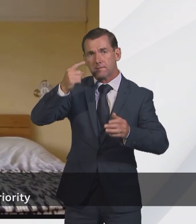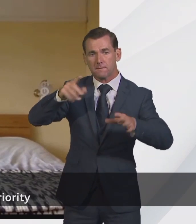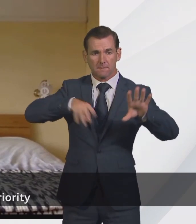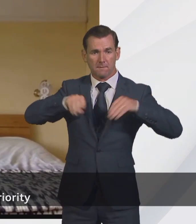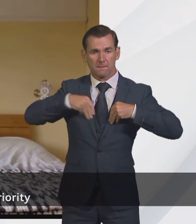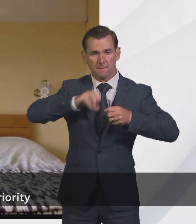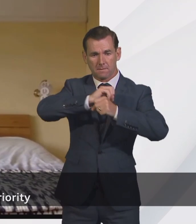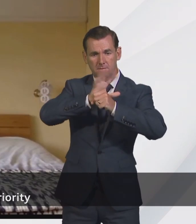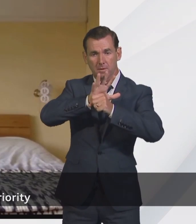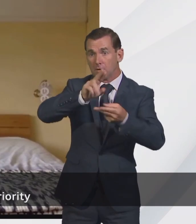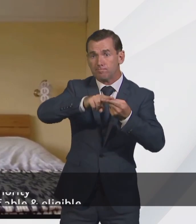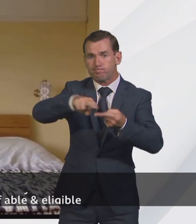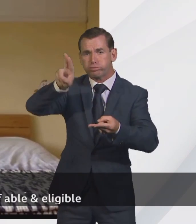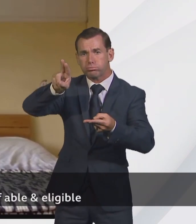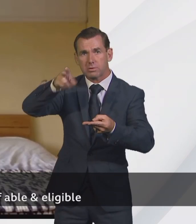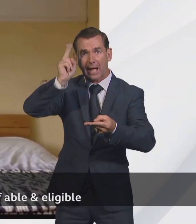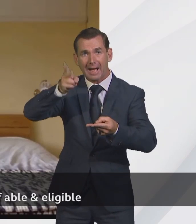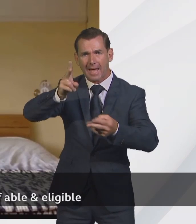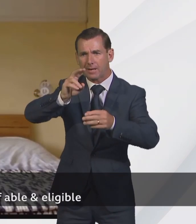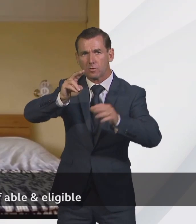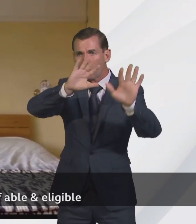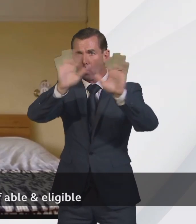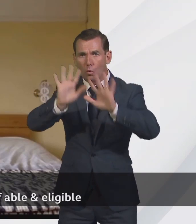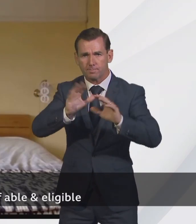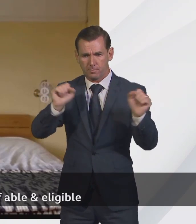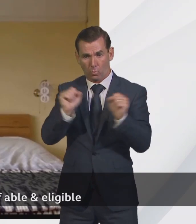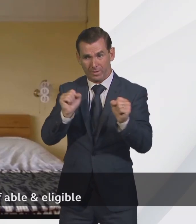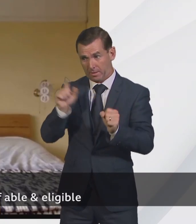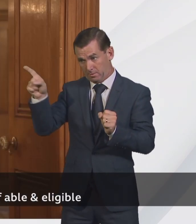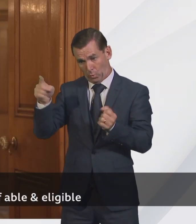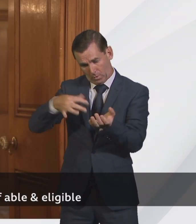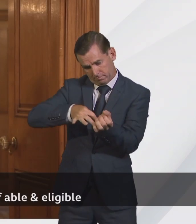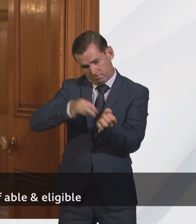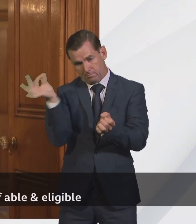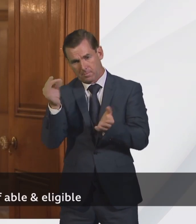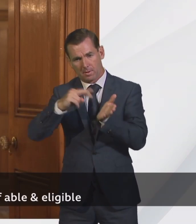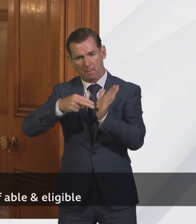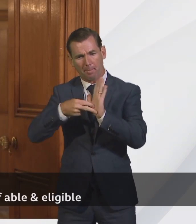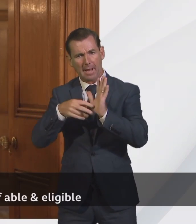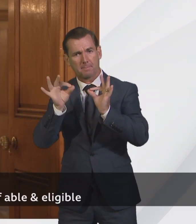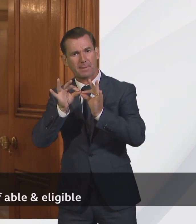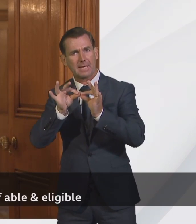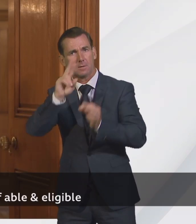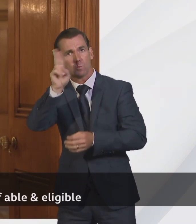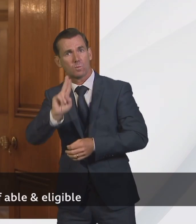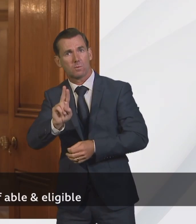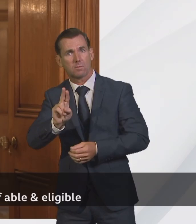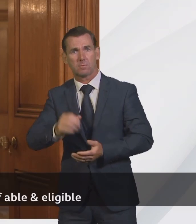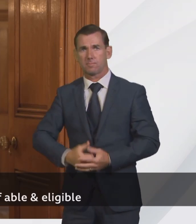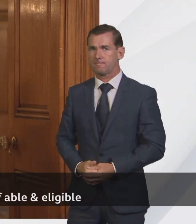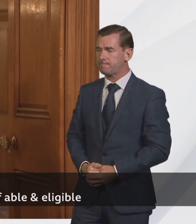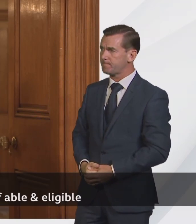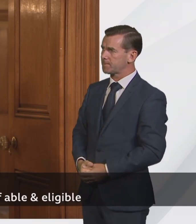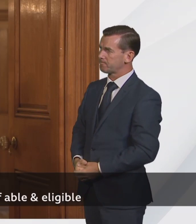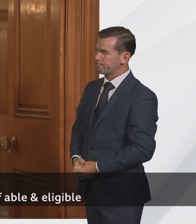And can I just ask another question, please? Just on summer holidays, what countries would you like